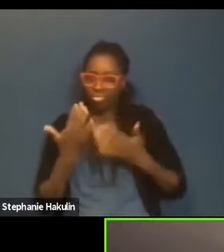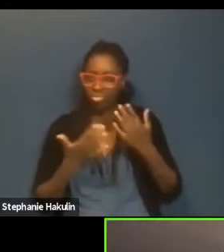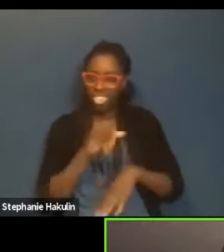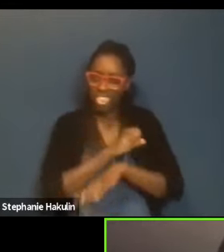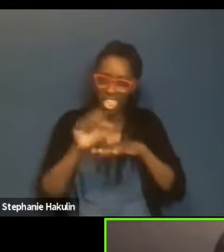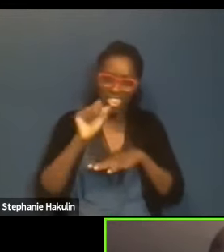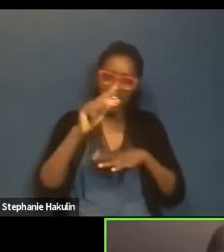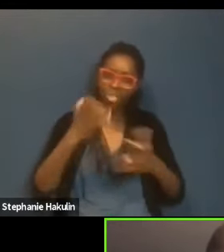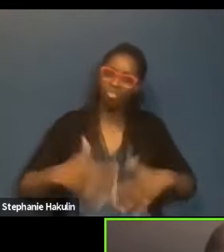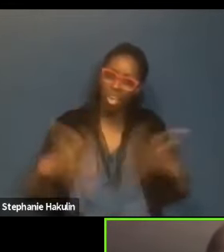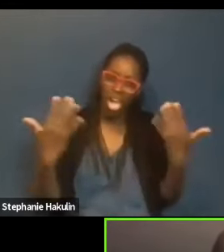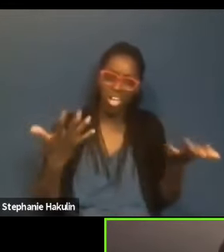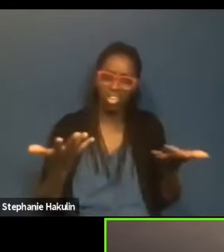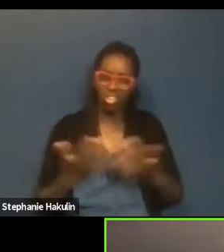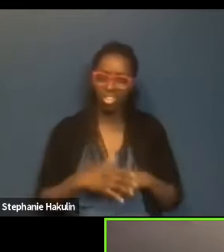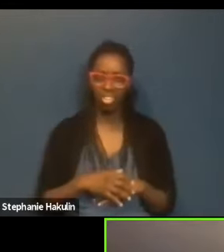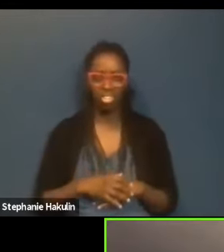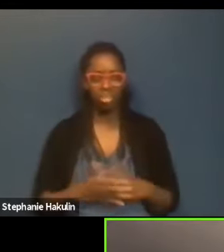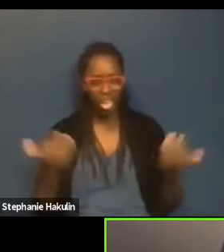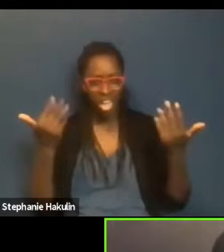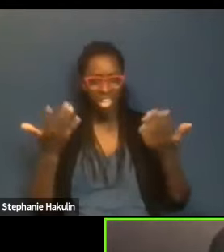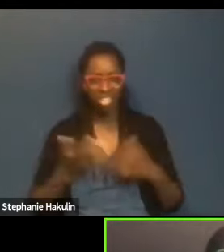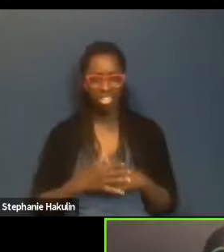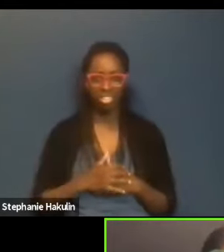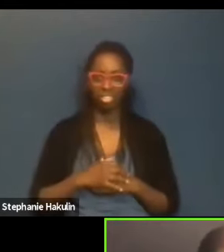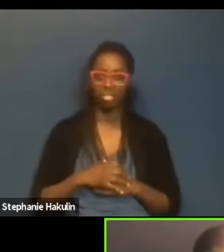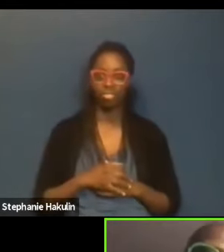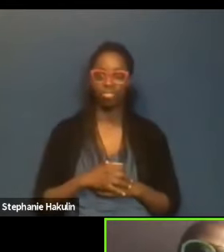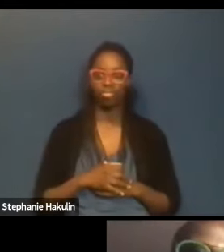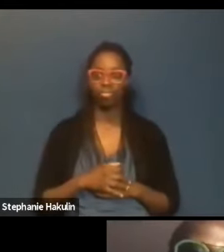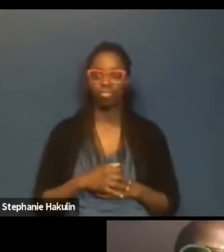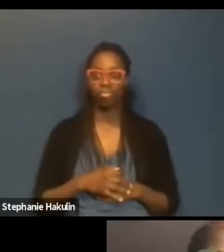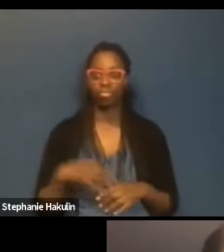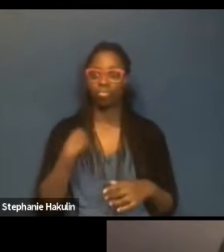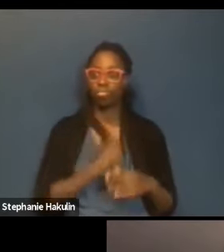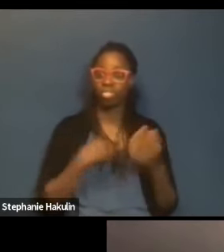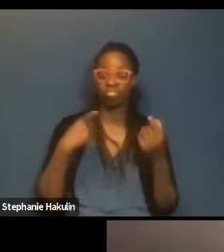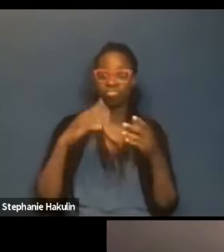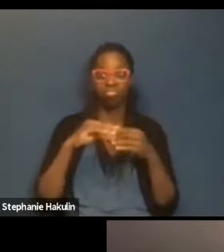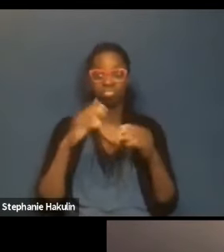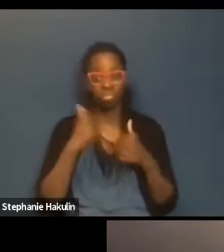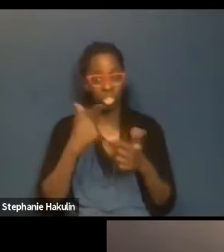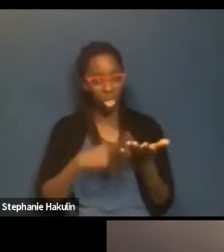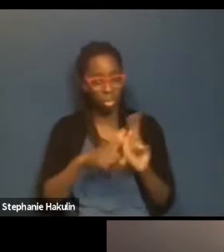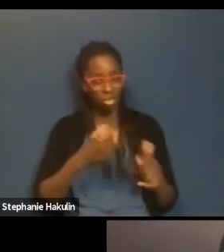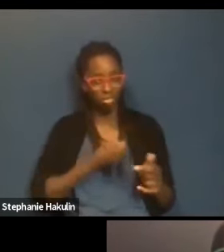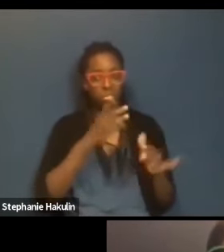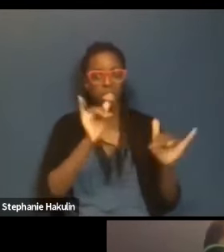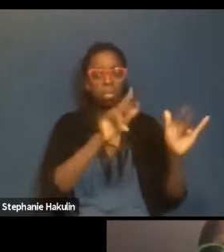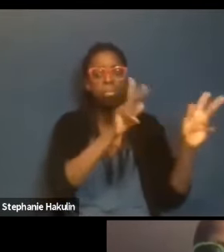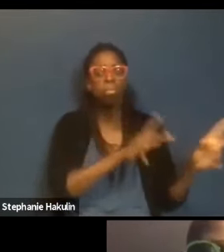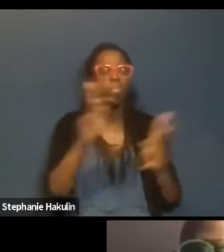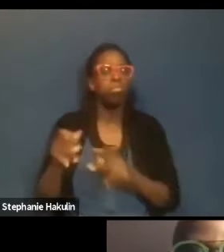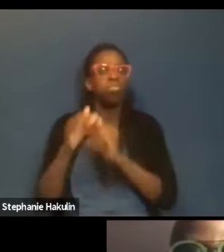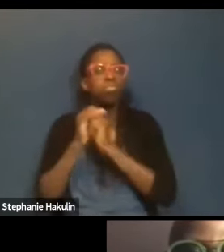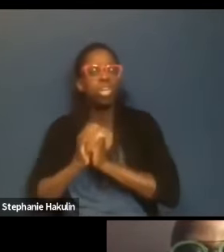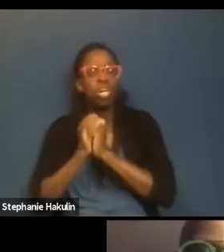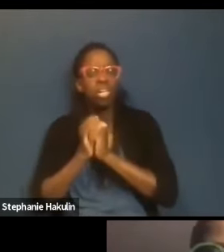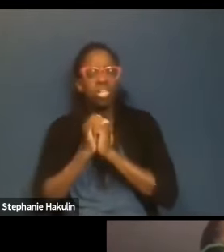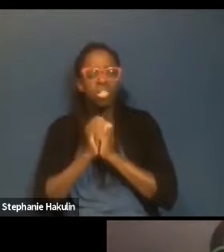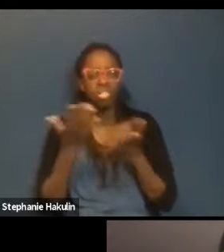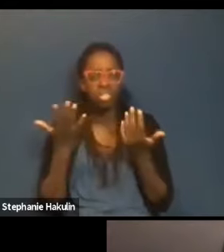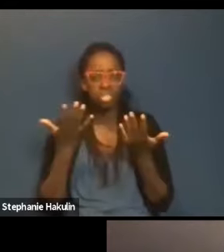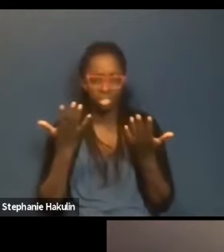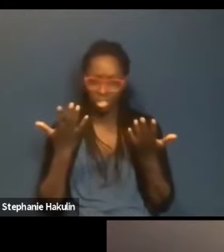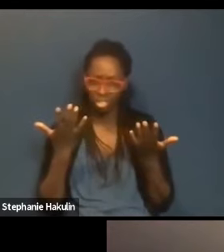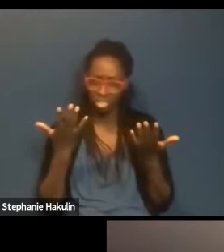know, we talk about poems as prayers. It's not a game. It's